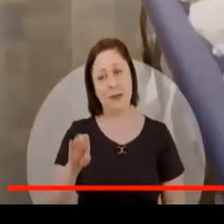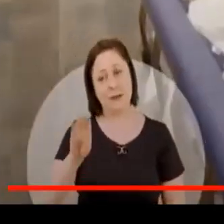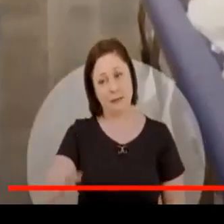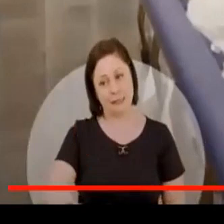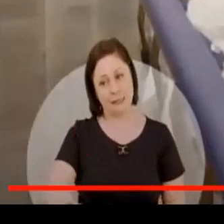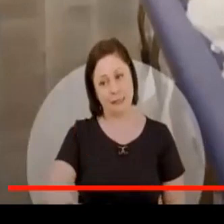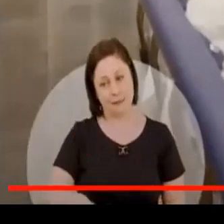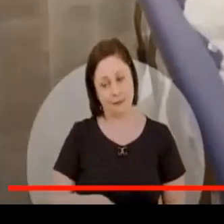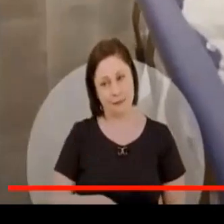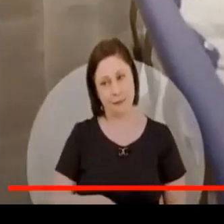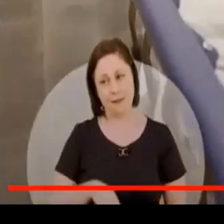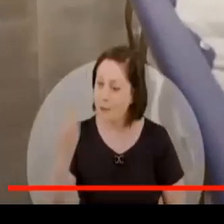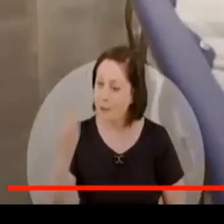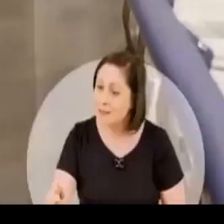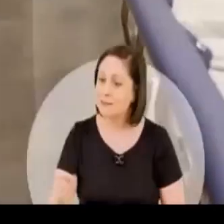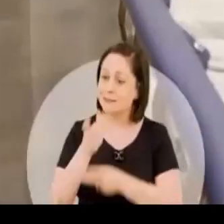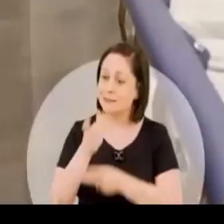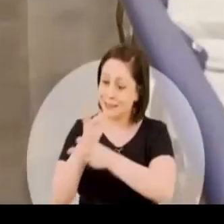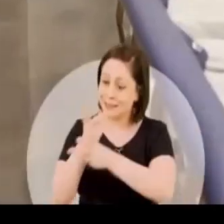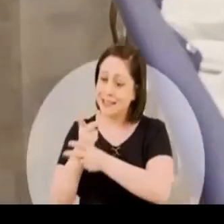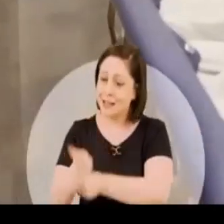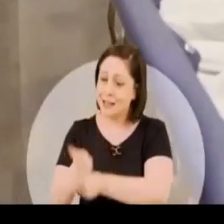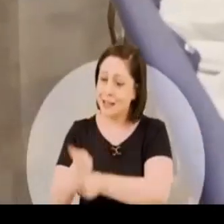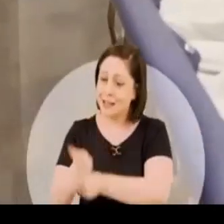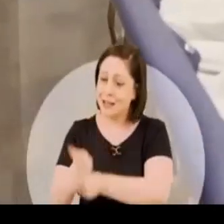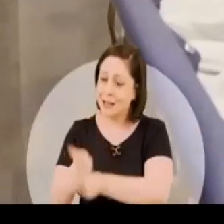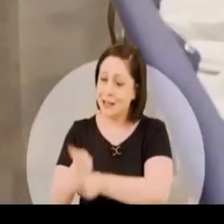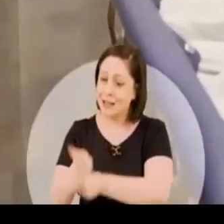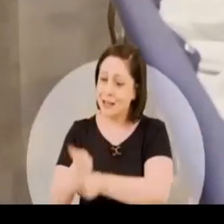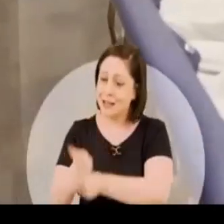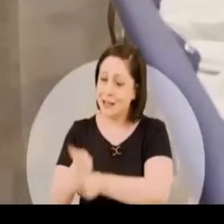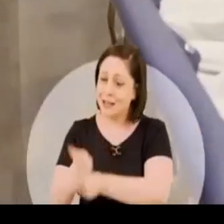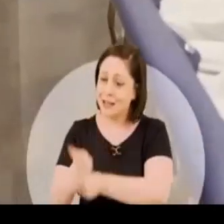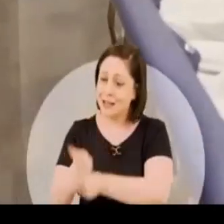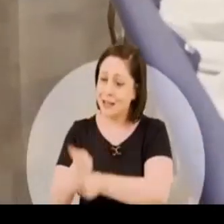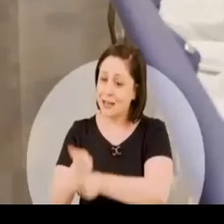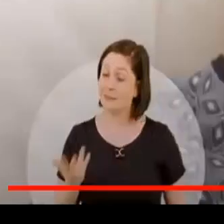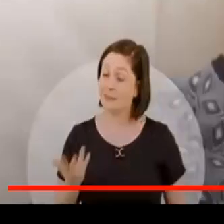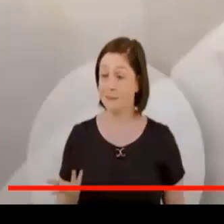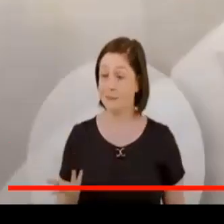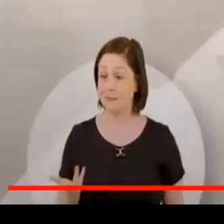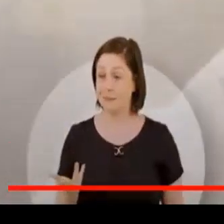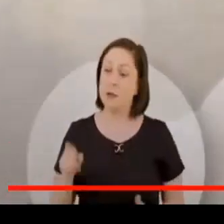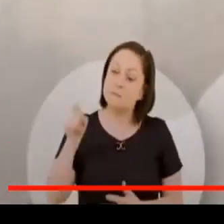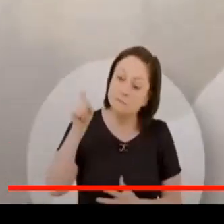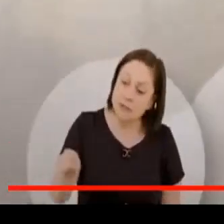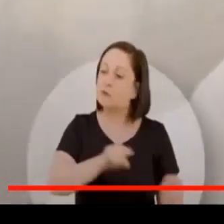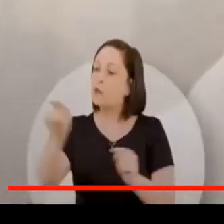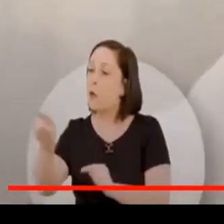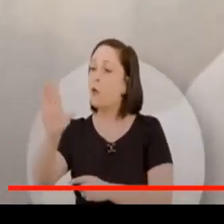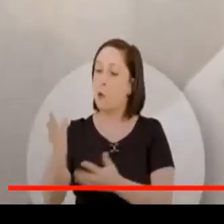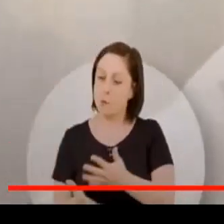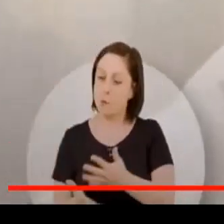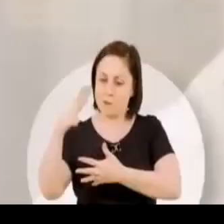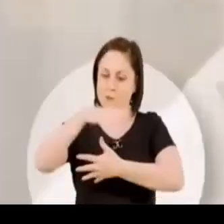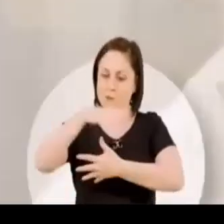Bobby, you have to take better care of yourself. You have diabetes. You have to see your primary care